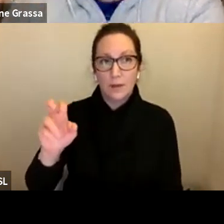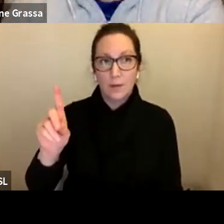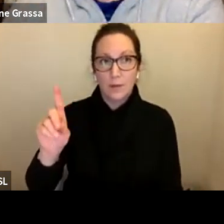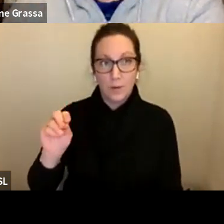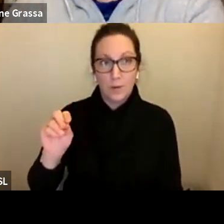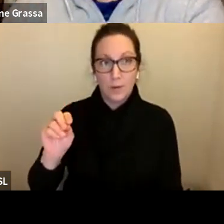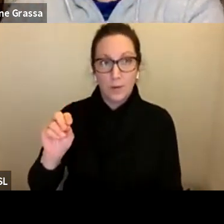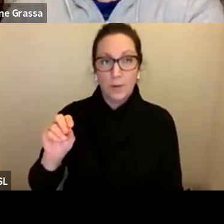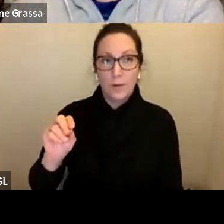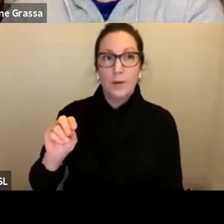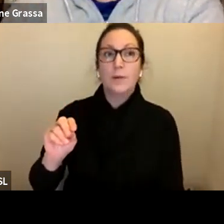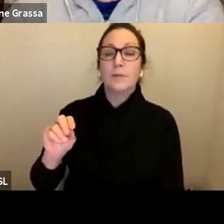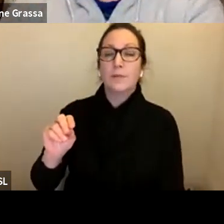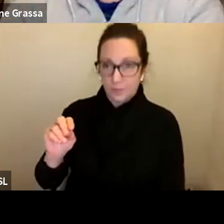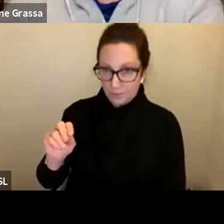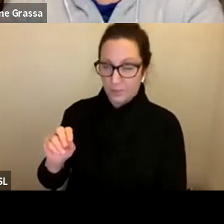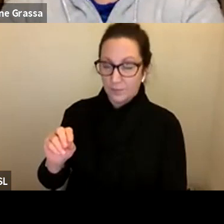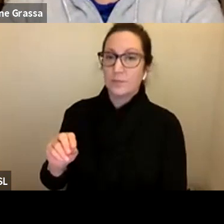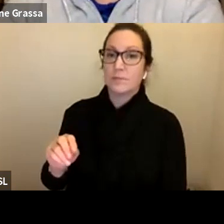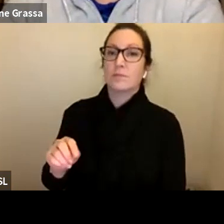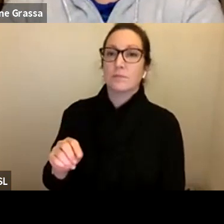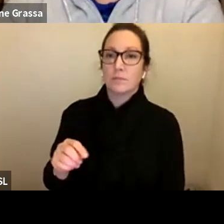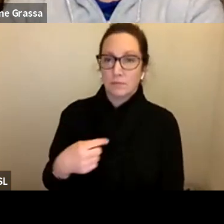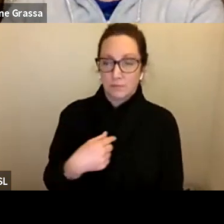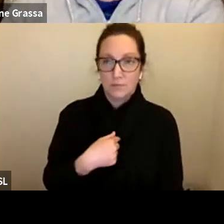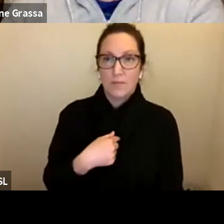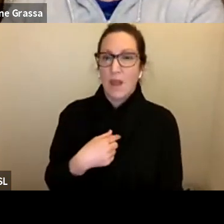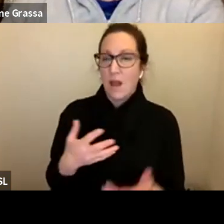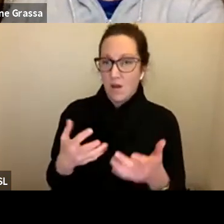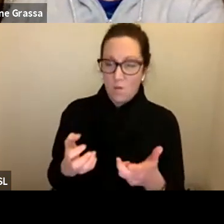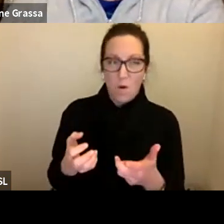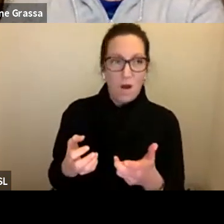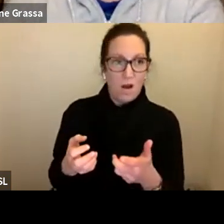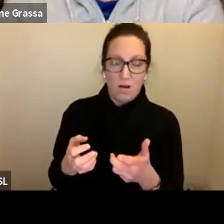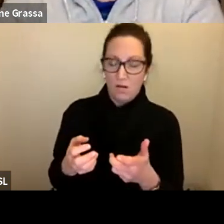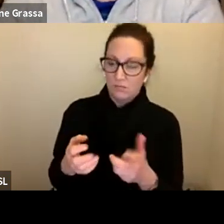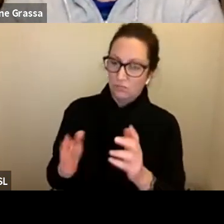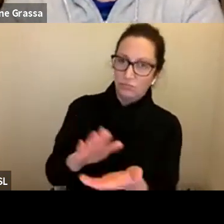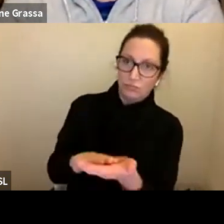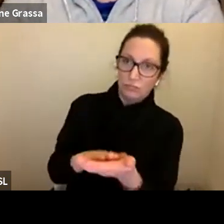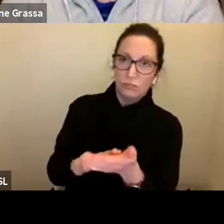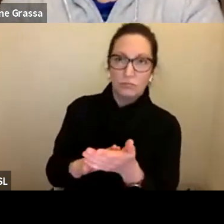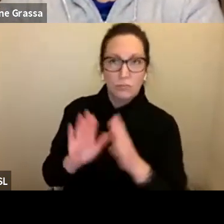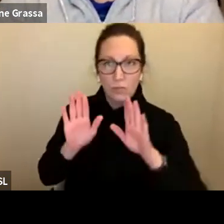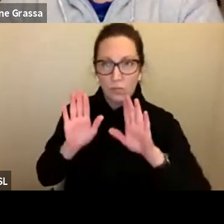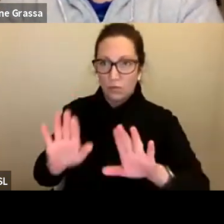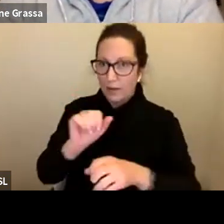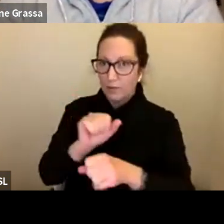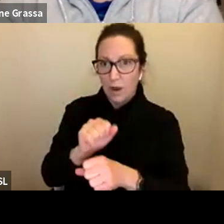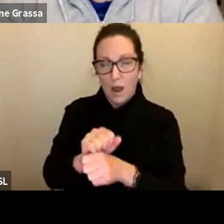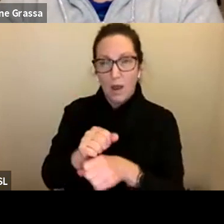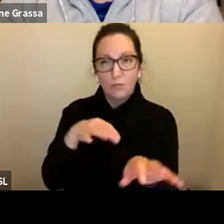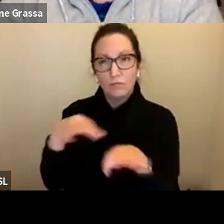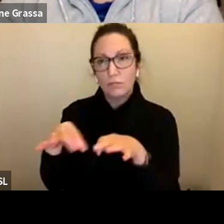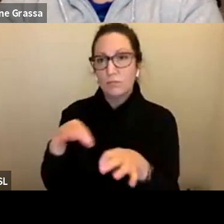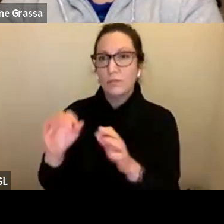Ms. Sullivan, I wanted to echo, you did a masterful job of going through that case law,